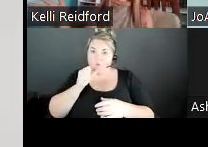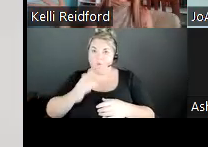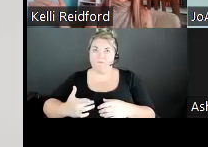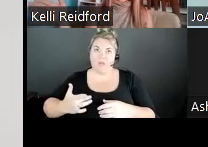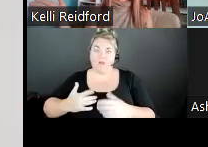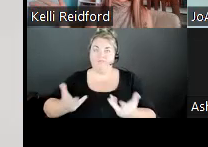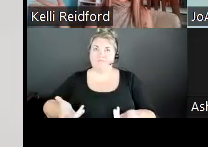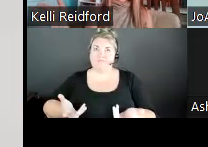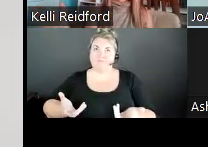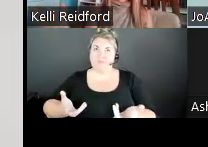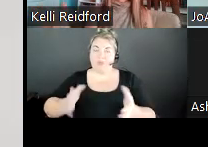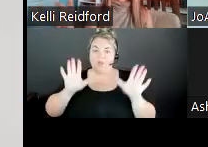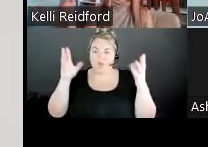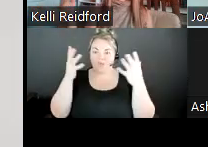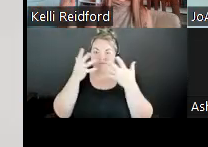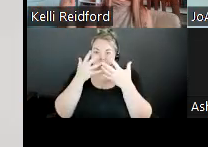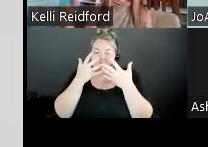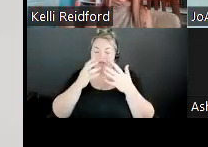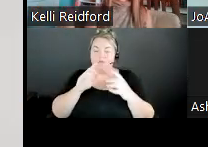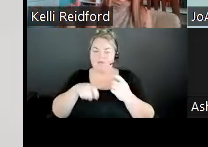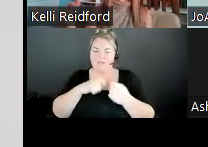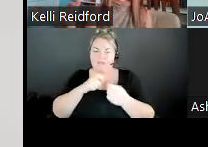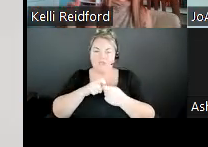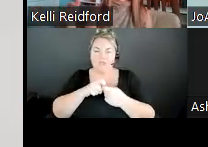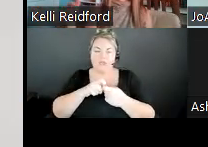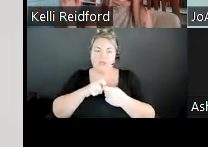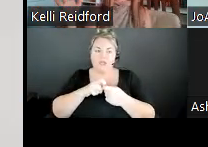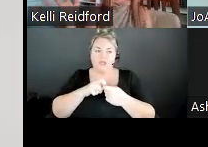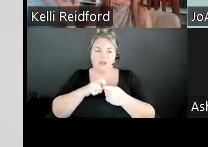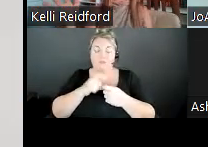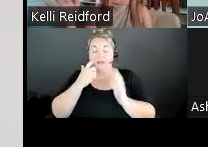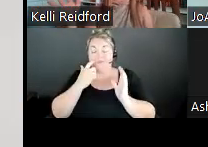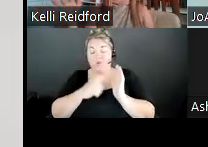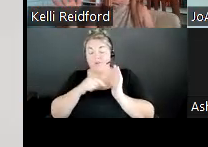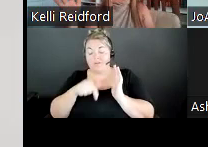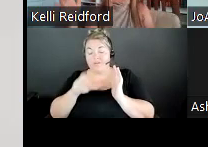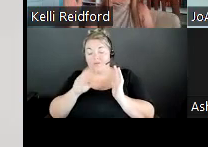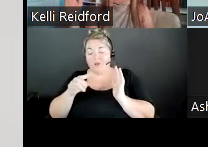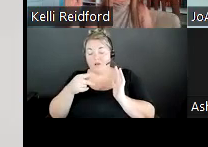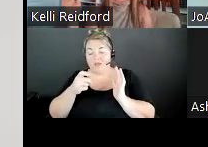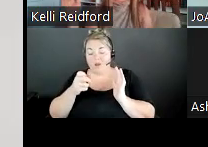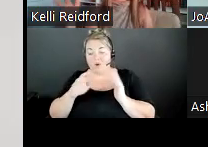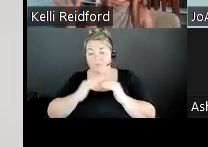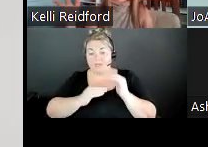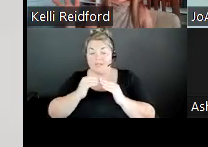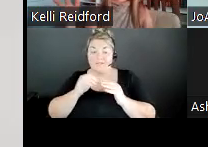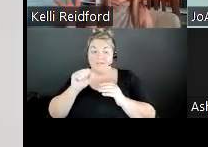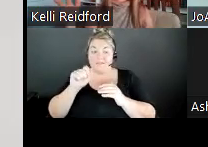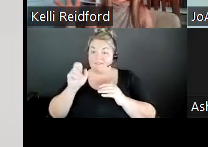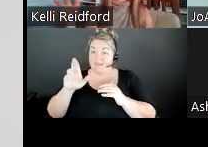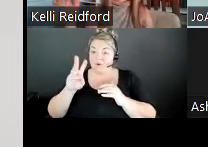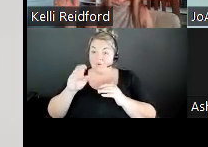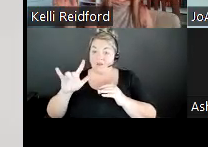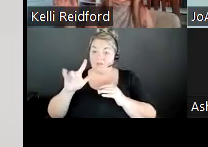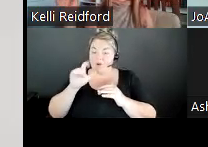feel claustrophobic, particularly in, and I've noticed this in WellPower's buildings, the stairwells are not blocked